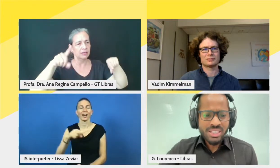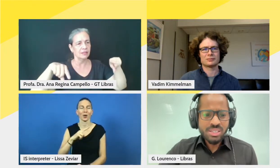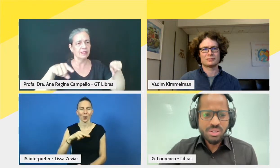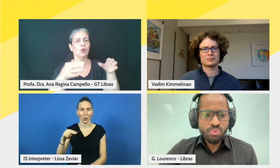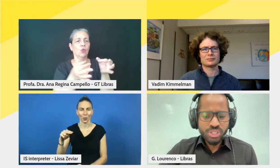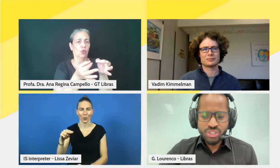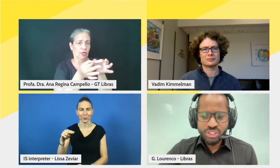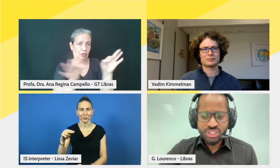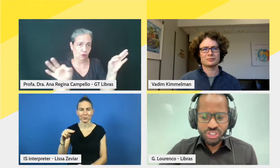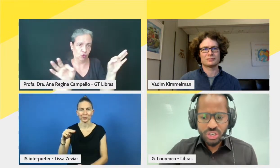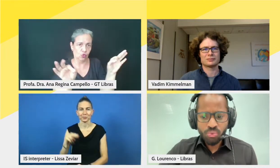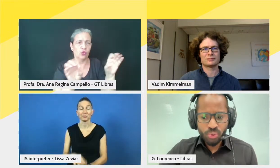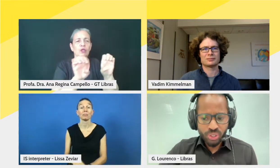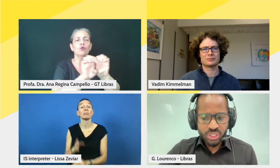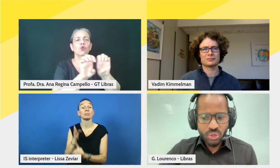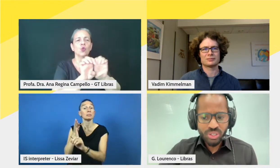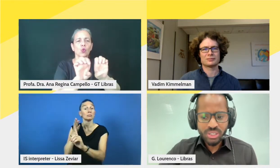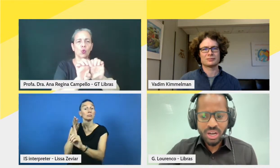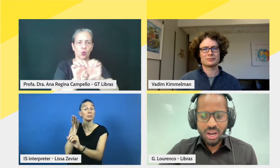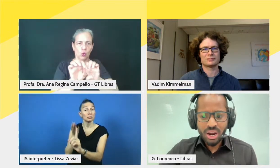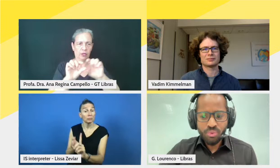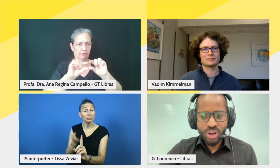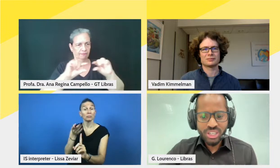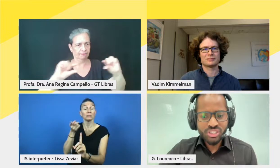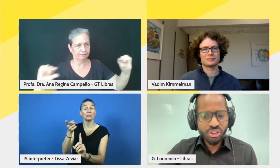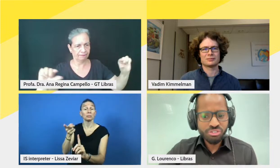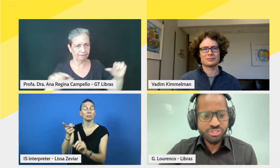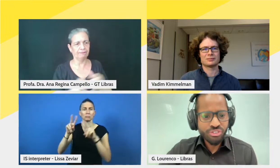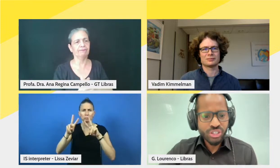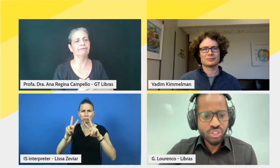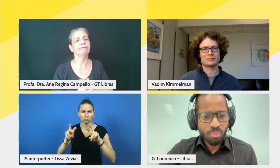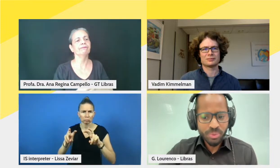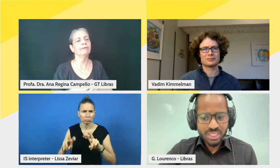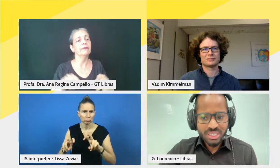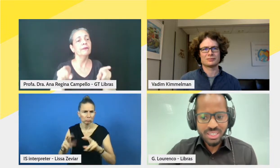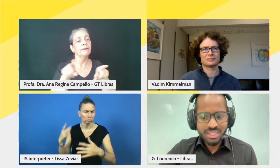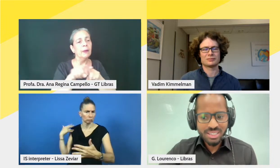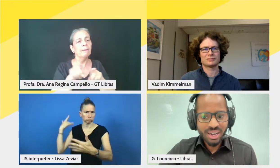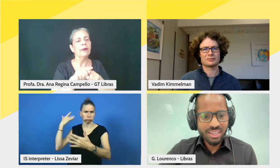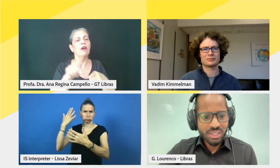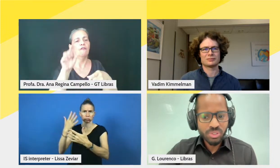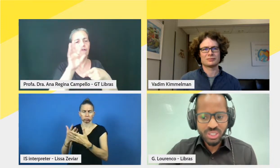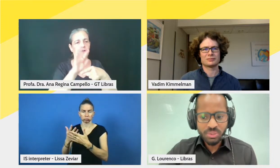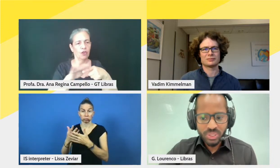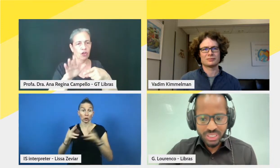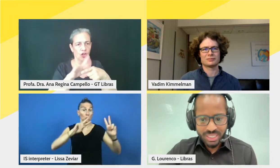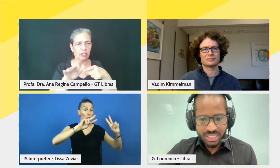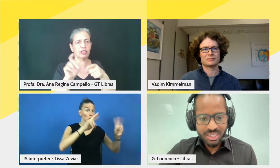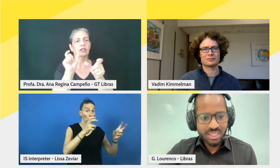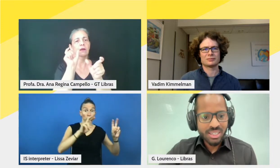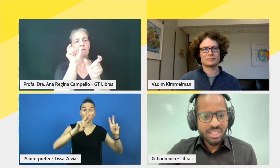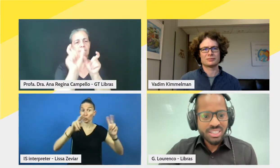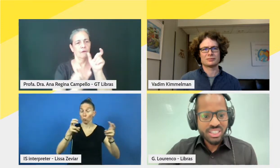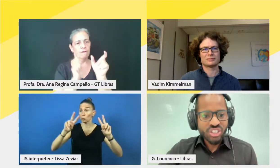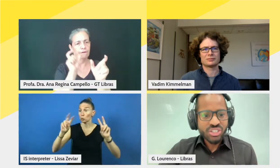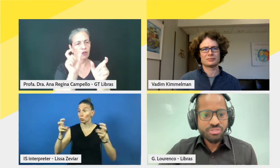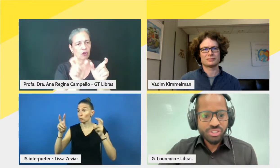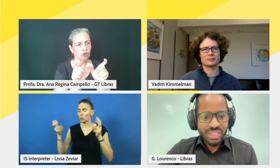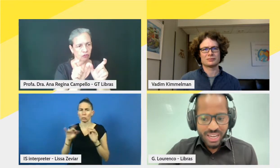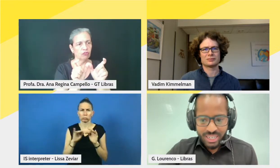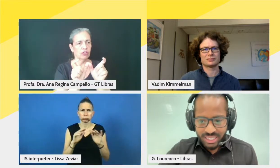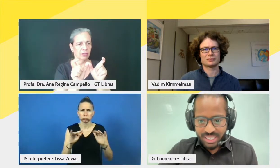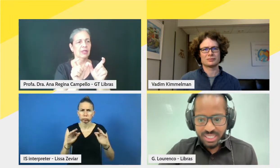He has researched and worked on a range of different topics in sign language linguistics, such